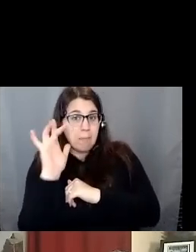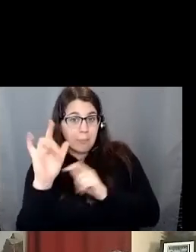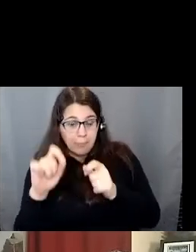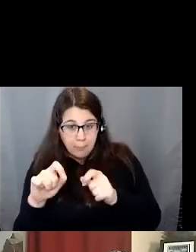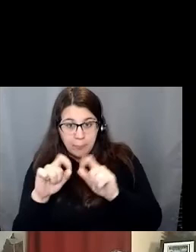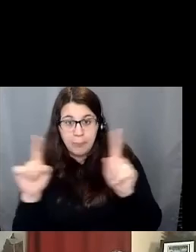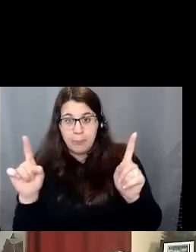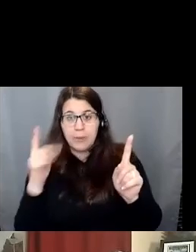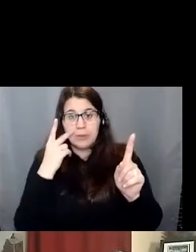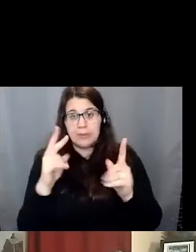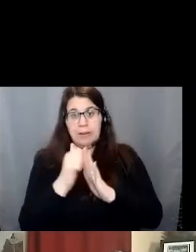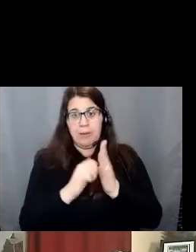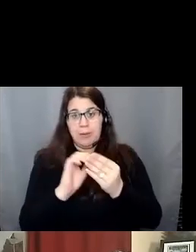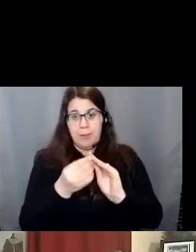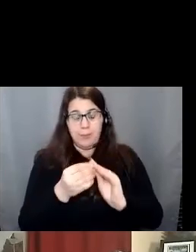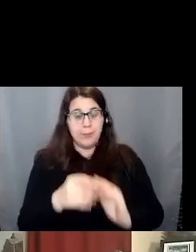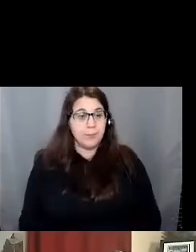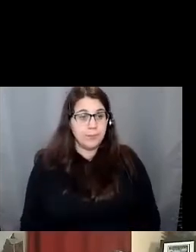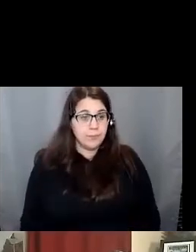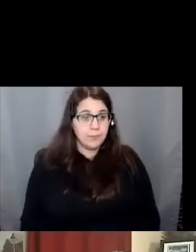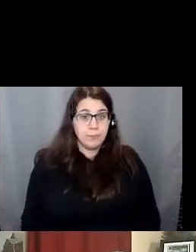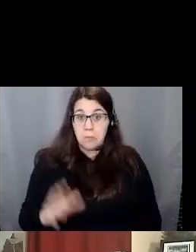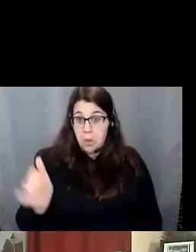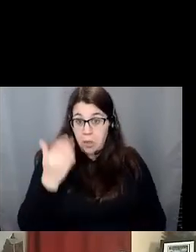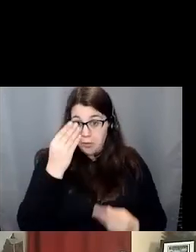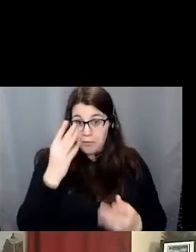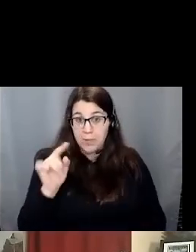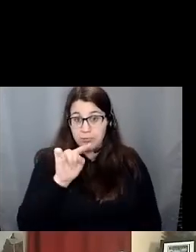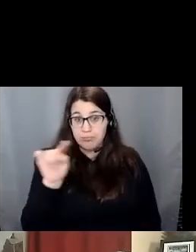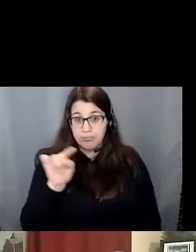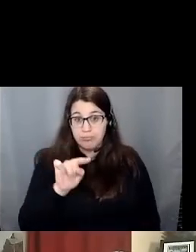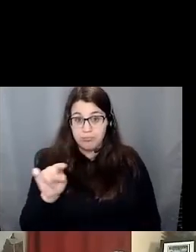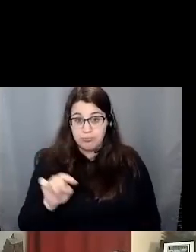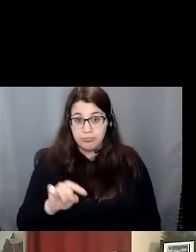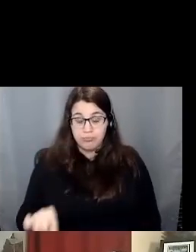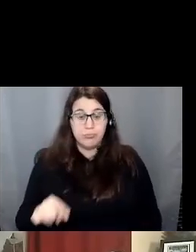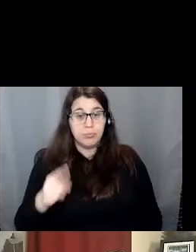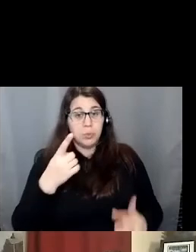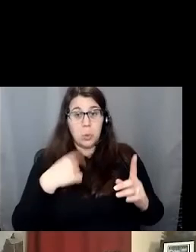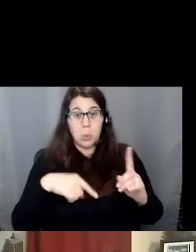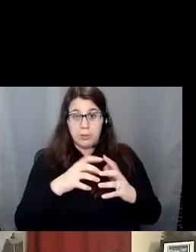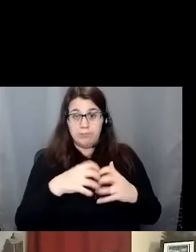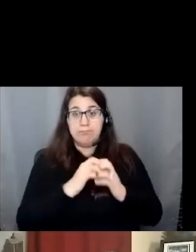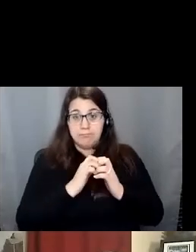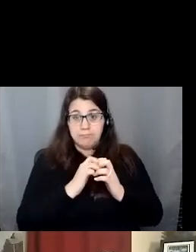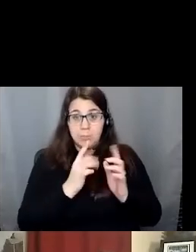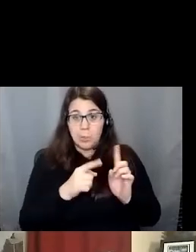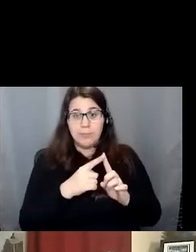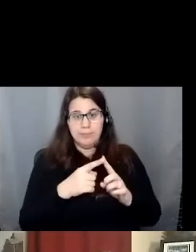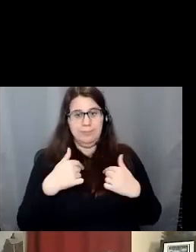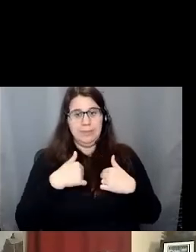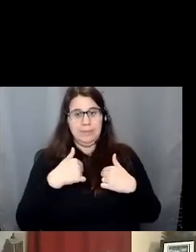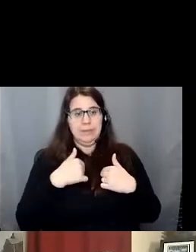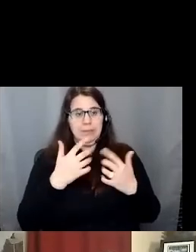account number. It shows you all of the other information when the account was created. In this case, I was created prior to